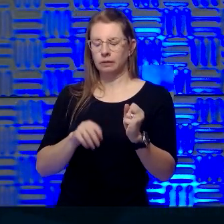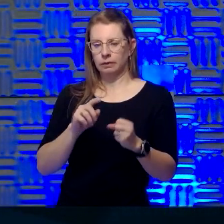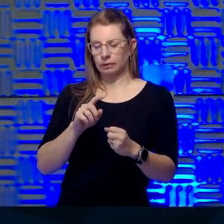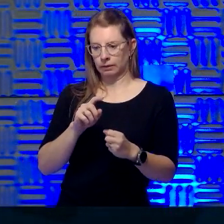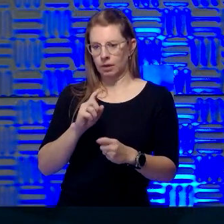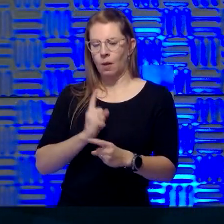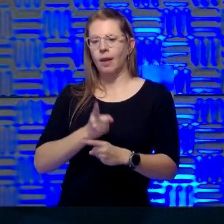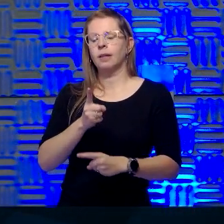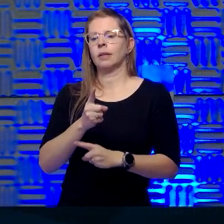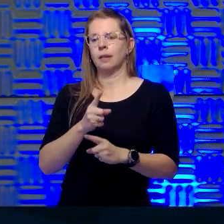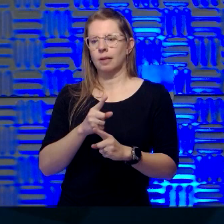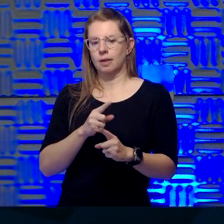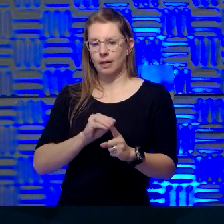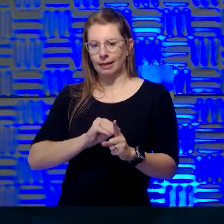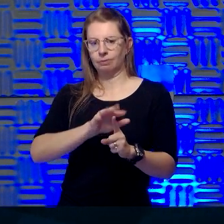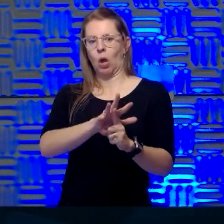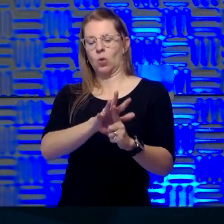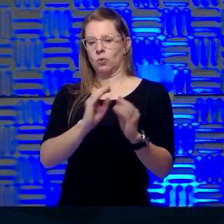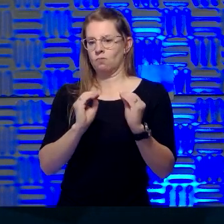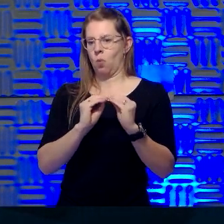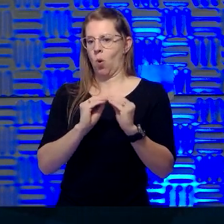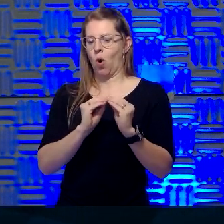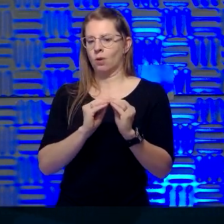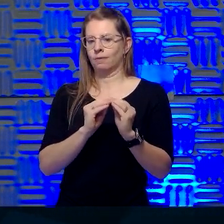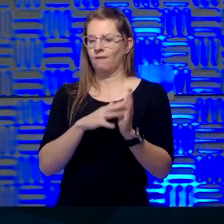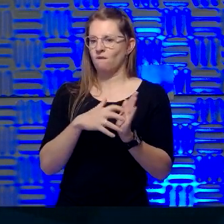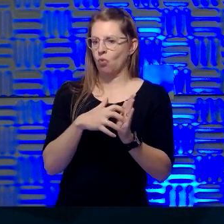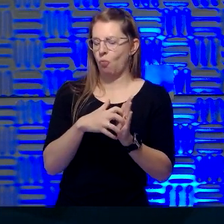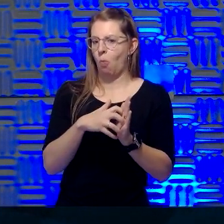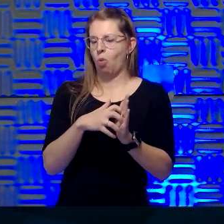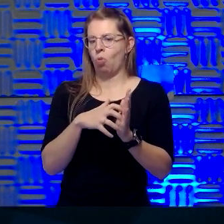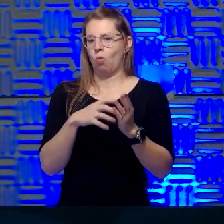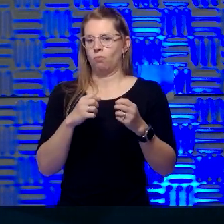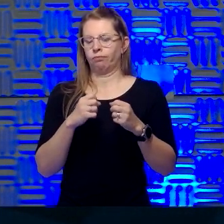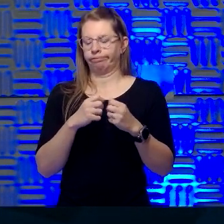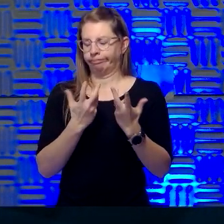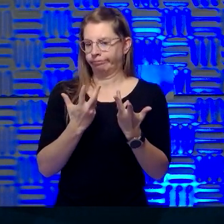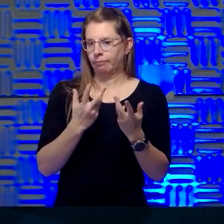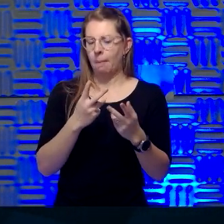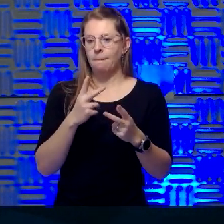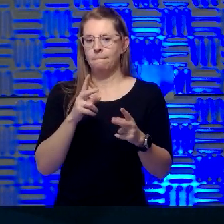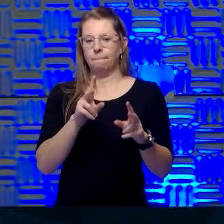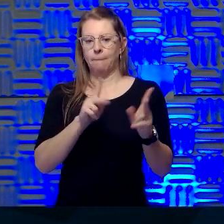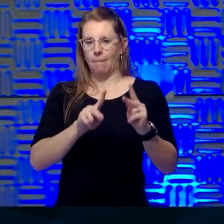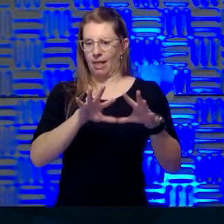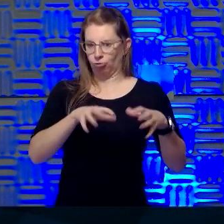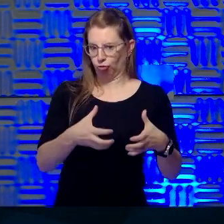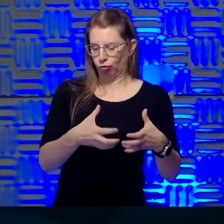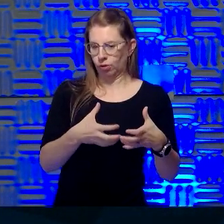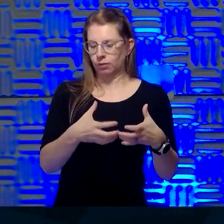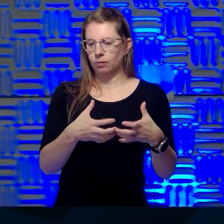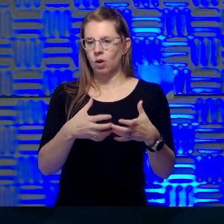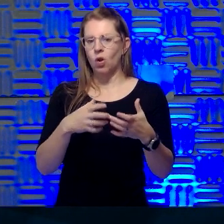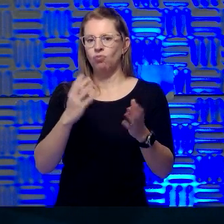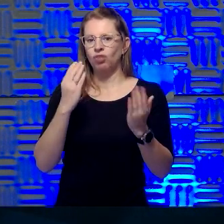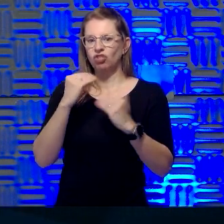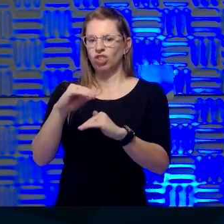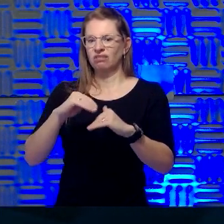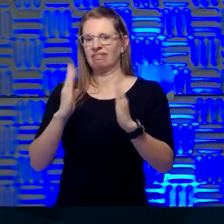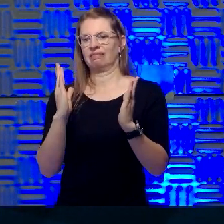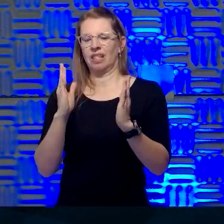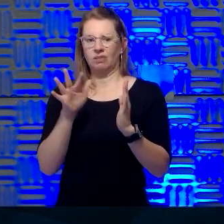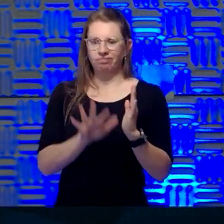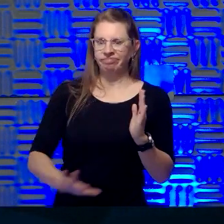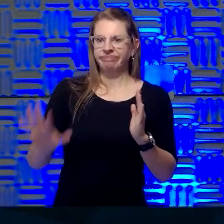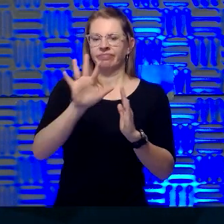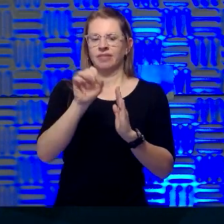expose more vulnerable populations to this virus, as we release restrictions throughout the state, I think we're